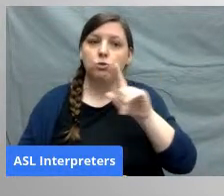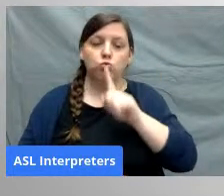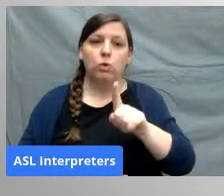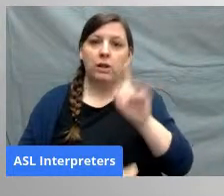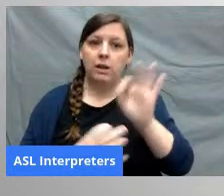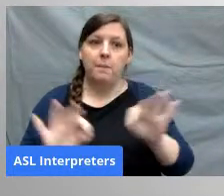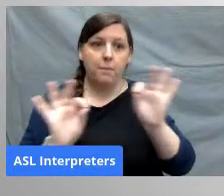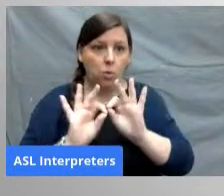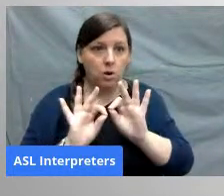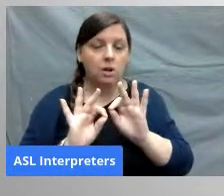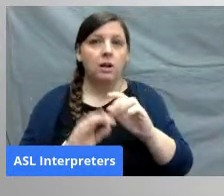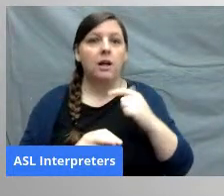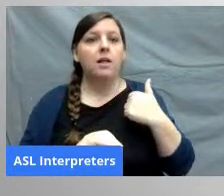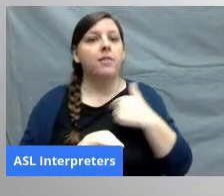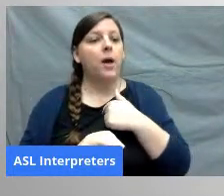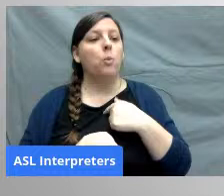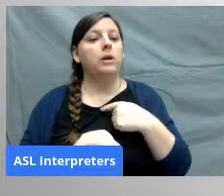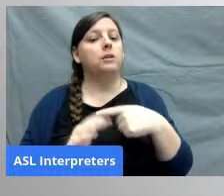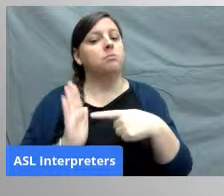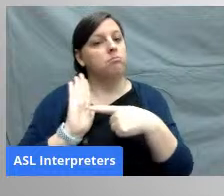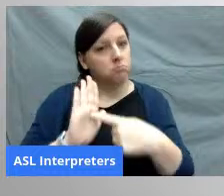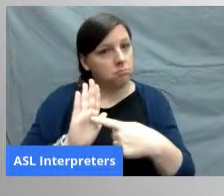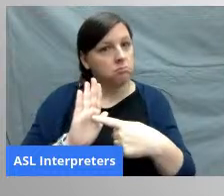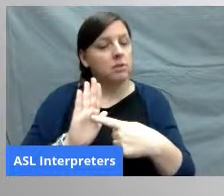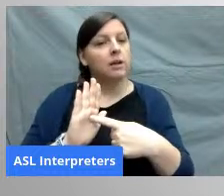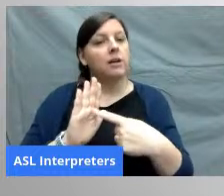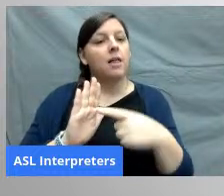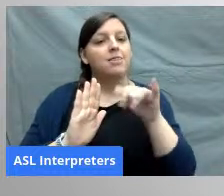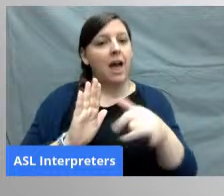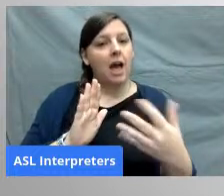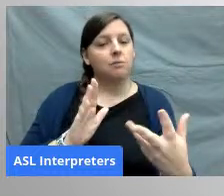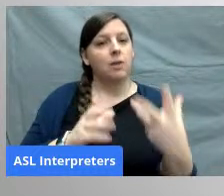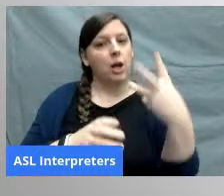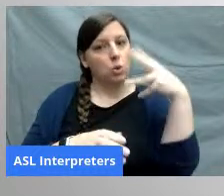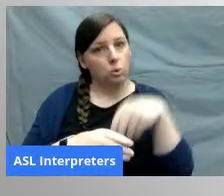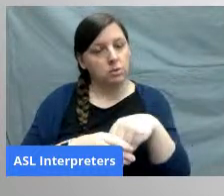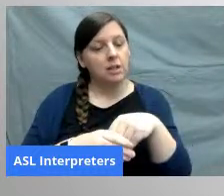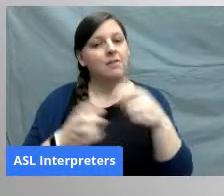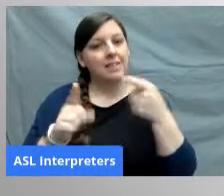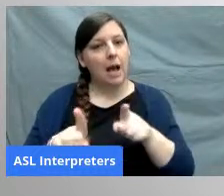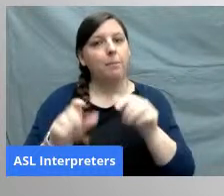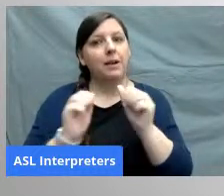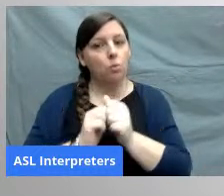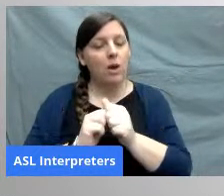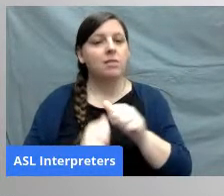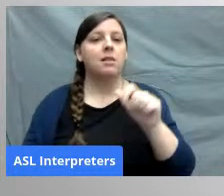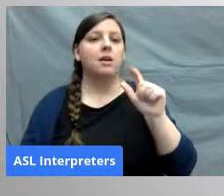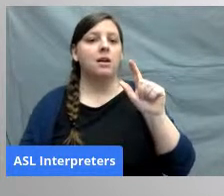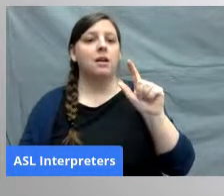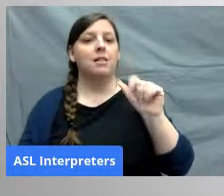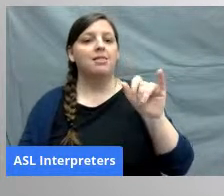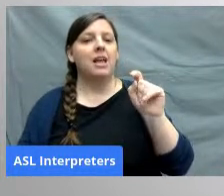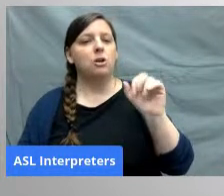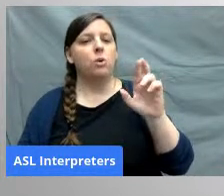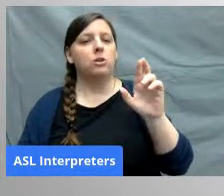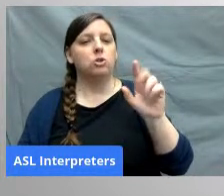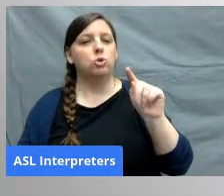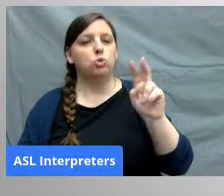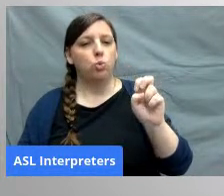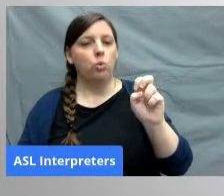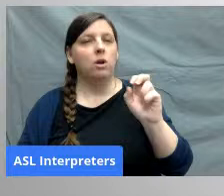we signal that inclusiveness that's happening with that literature. Starts to hit on